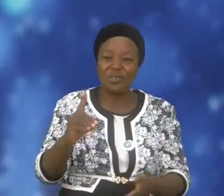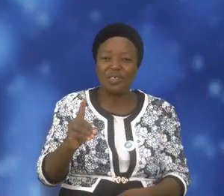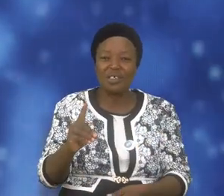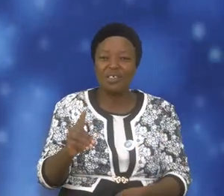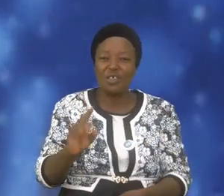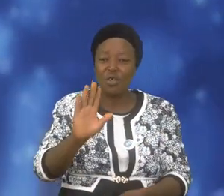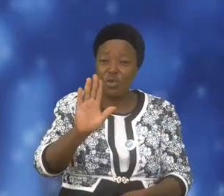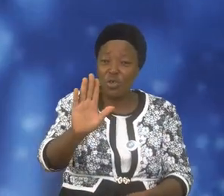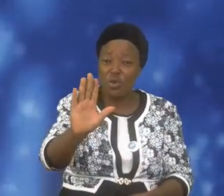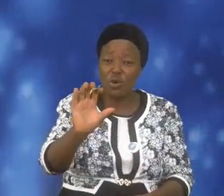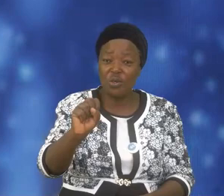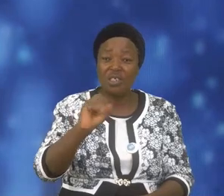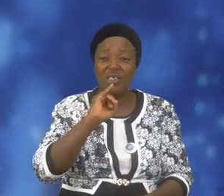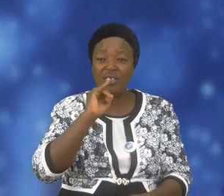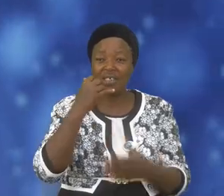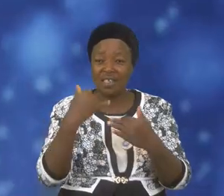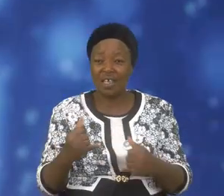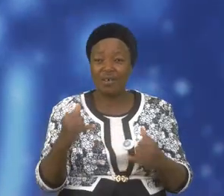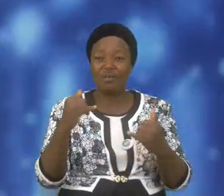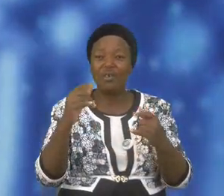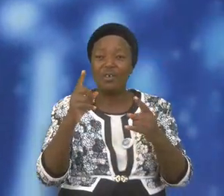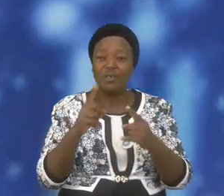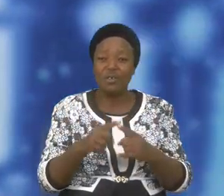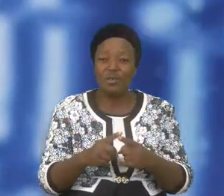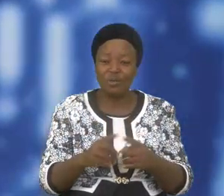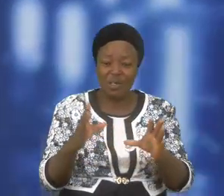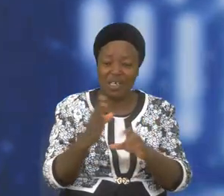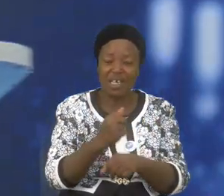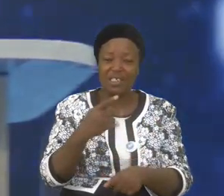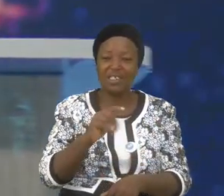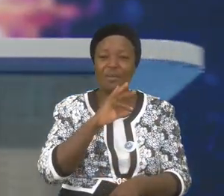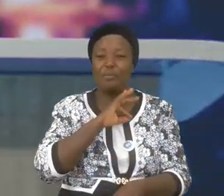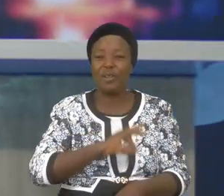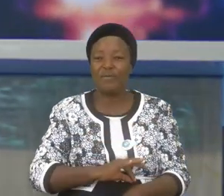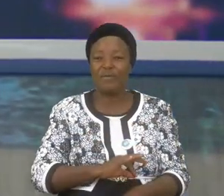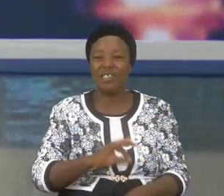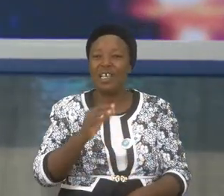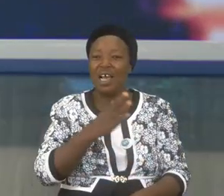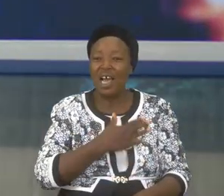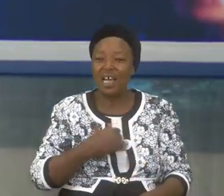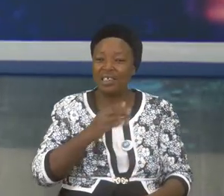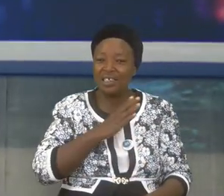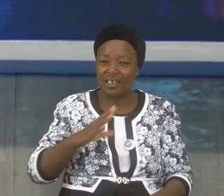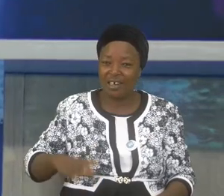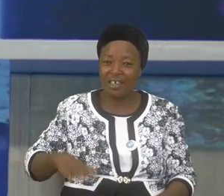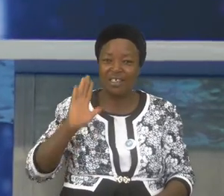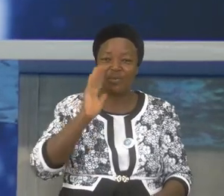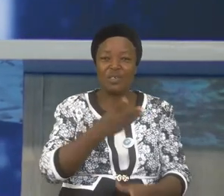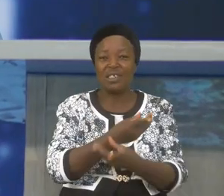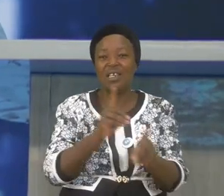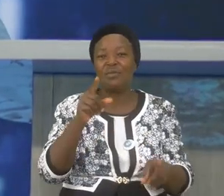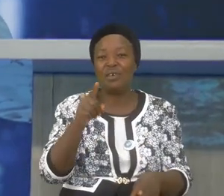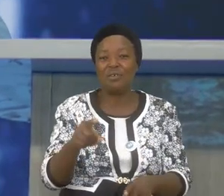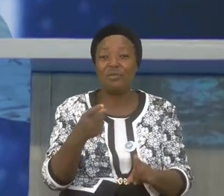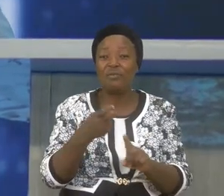benefit. Amen. And Christ will deliver you from every work of darkness and